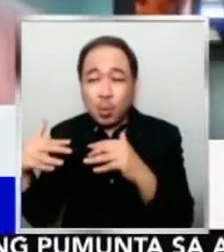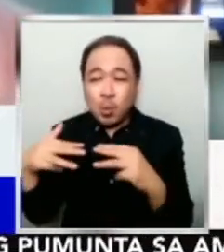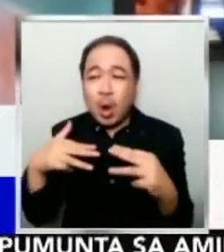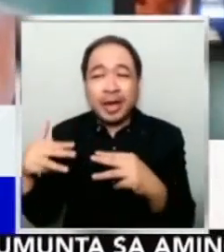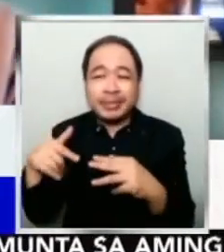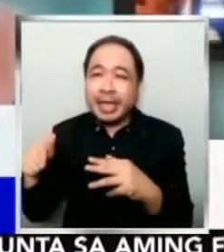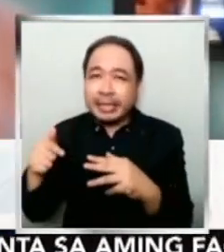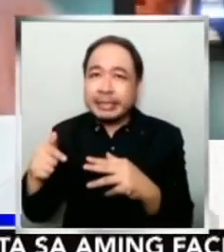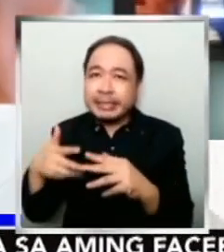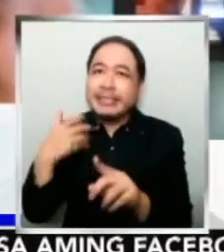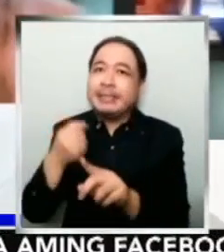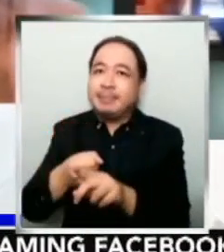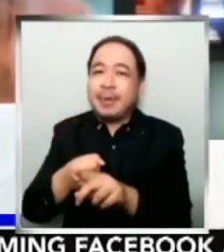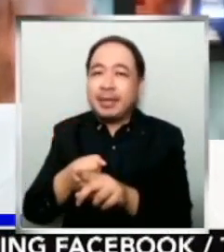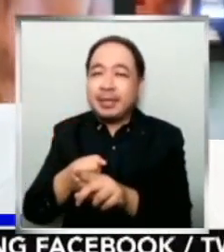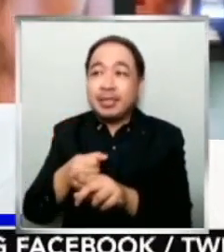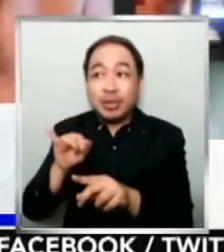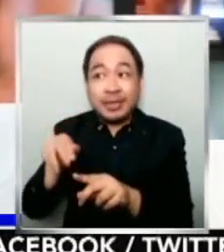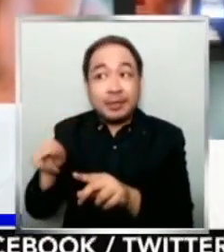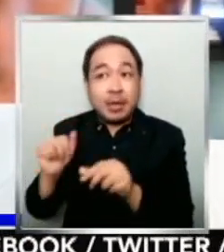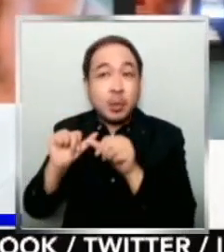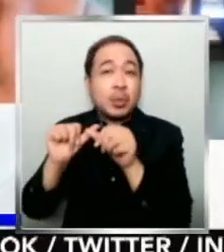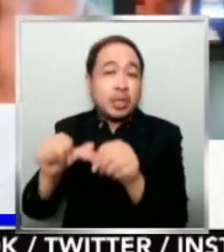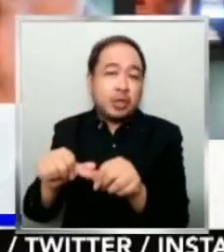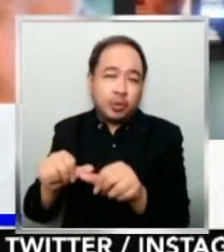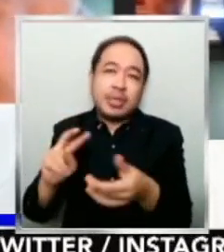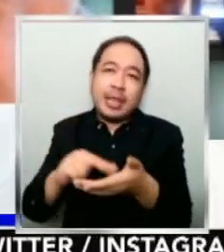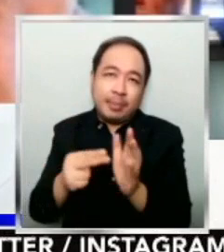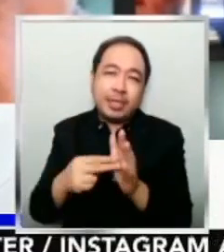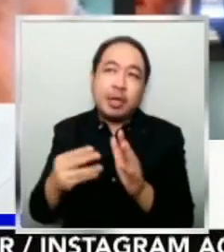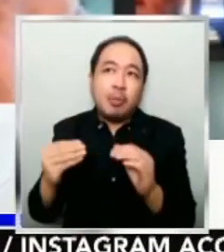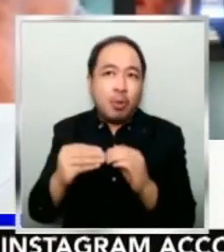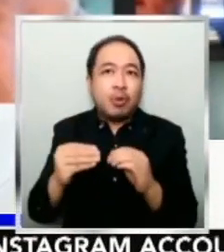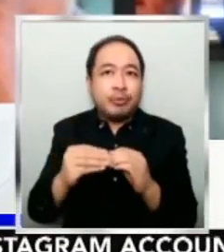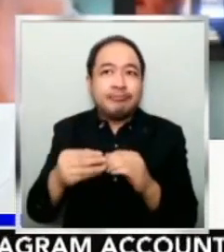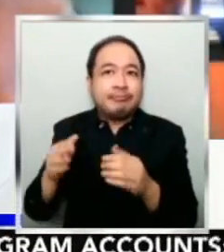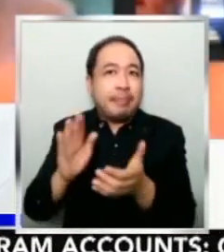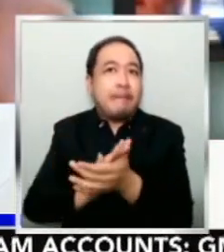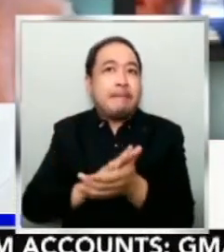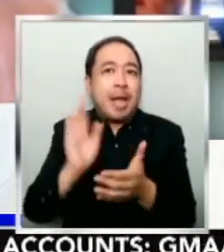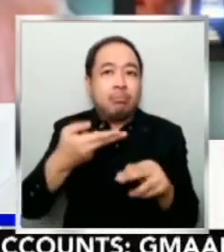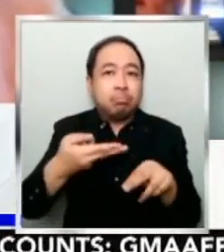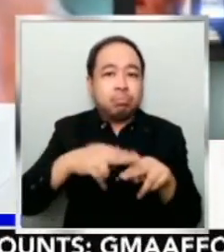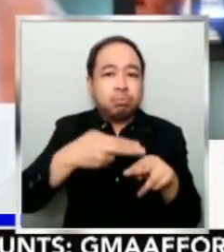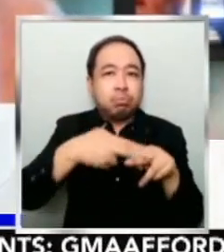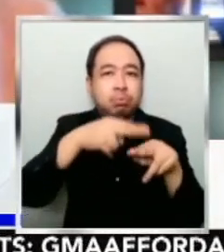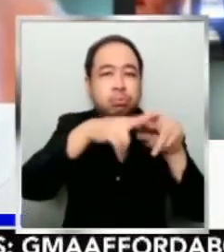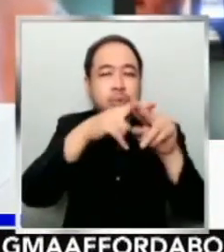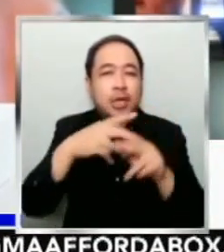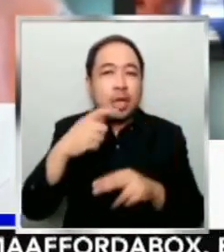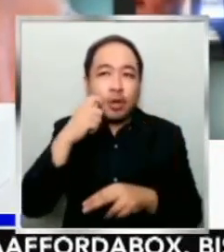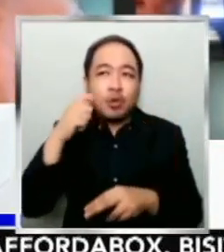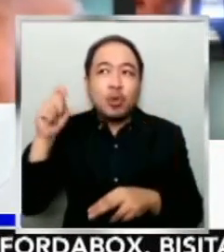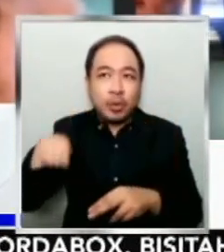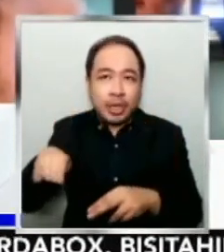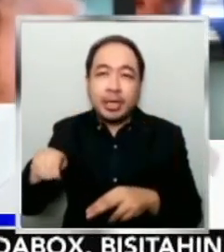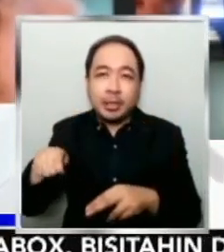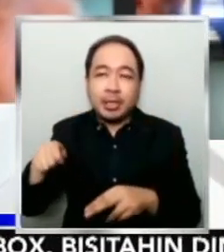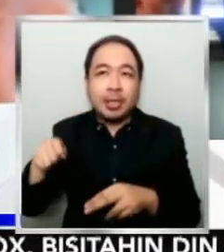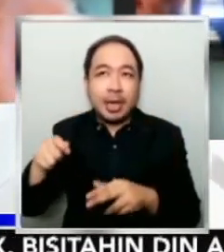will even further rise. No? And Ukraine, it's one of the largest suppliers of wheat in the world. They supply